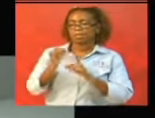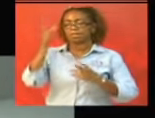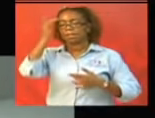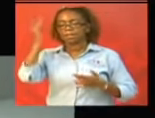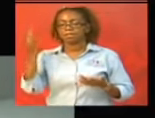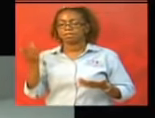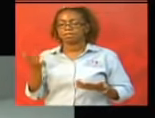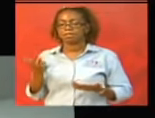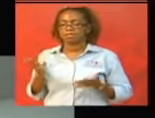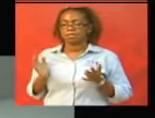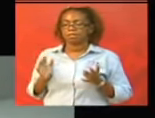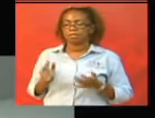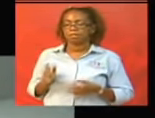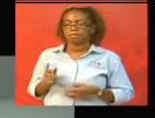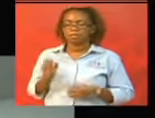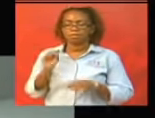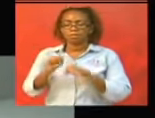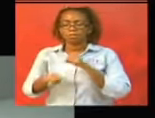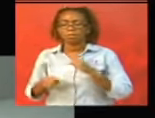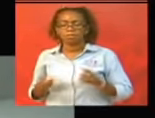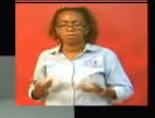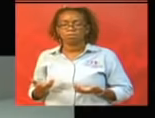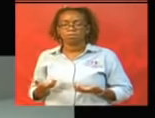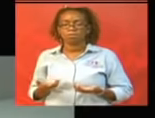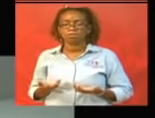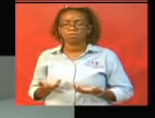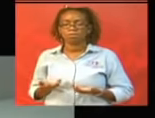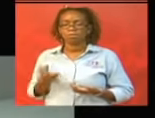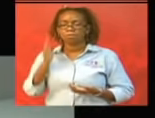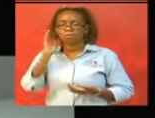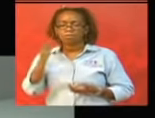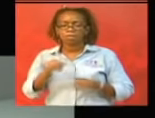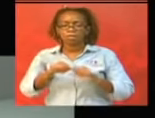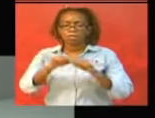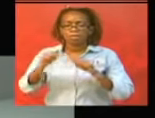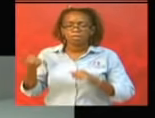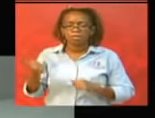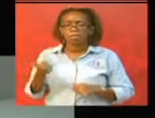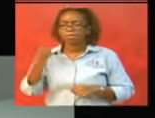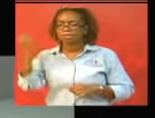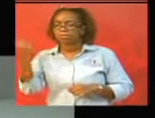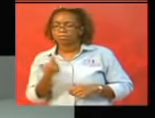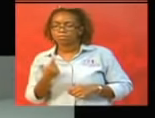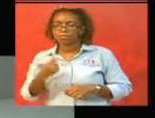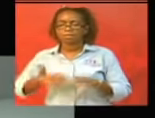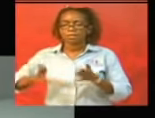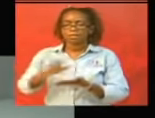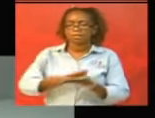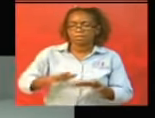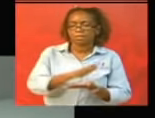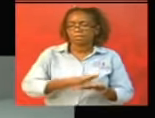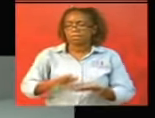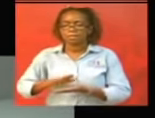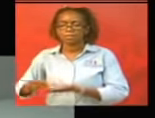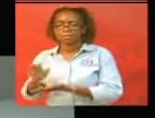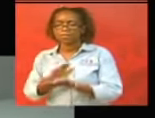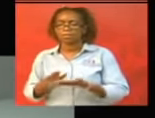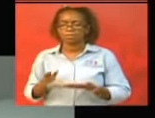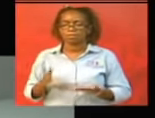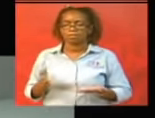sanitizing or is the sanitizing part of the protocols that happen whenever